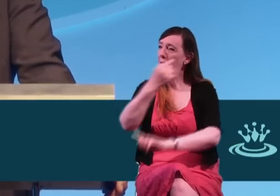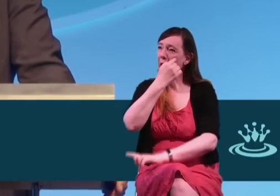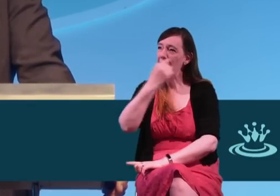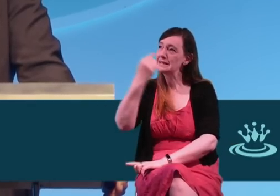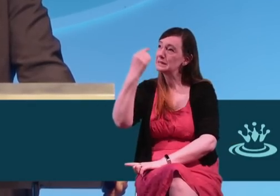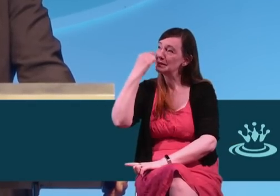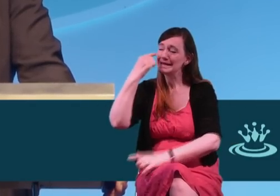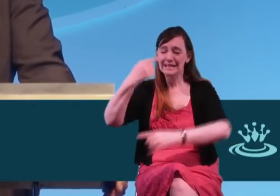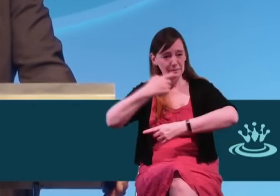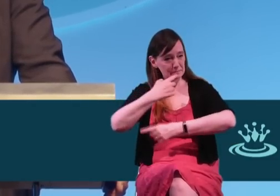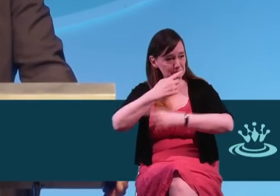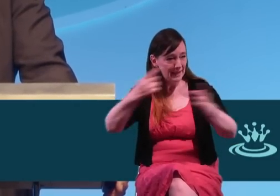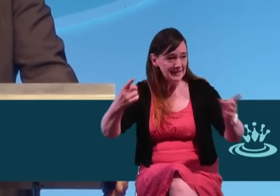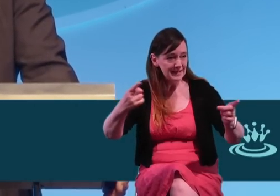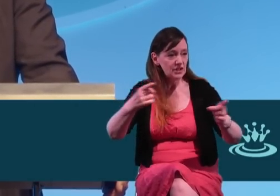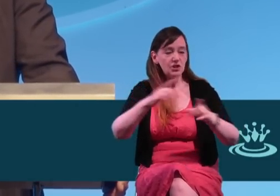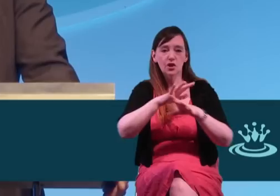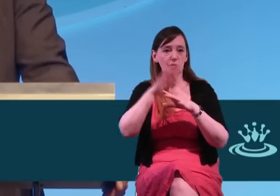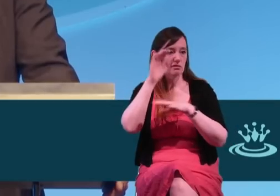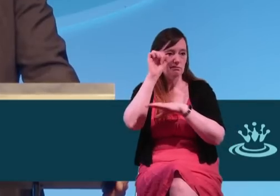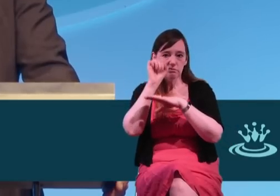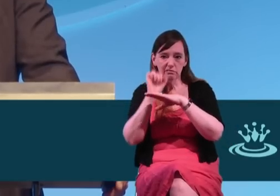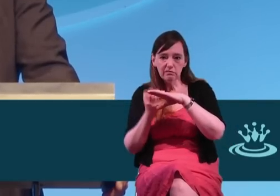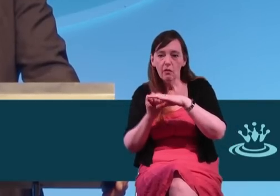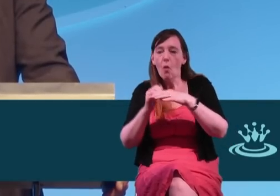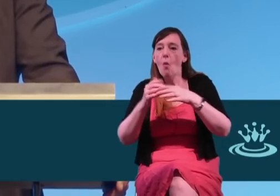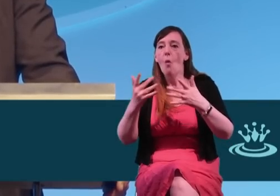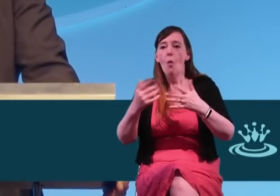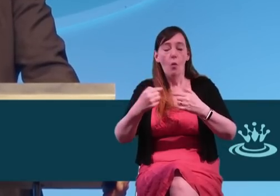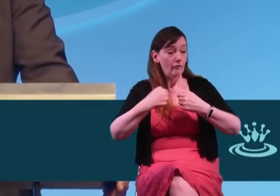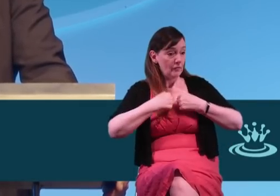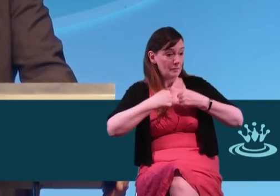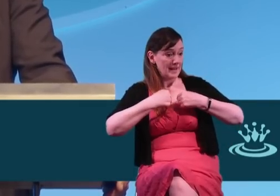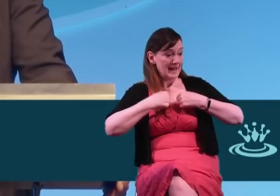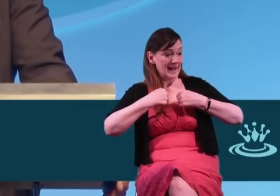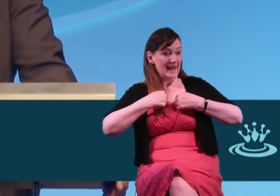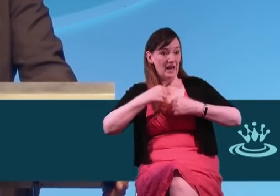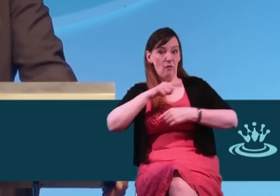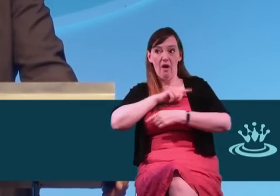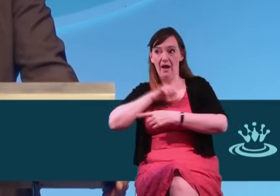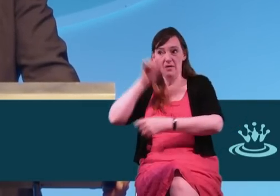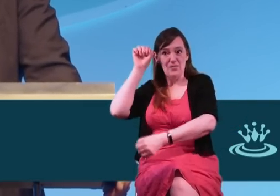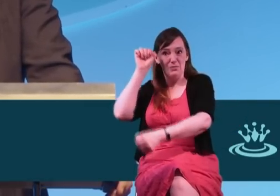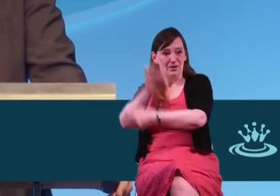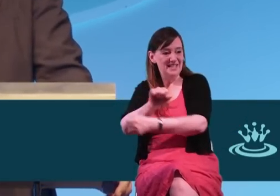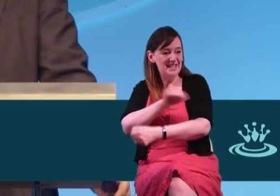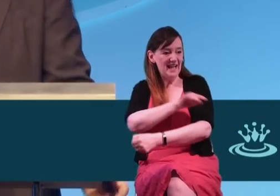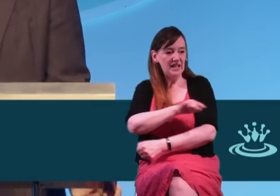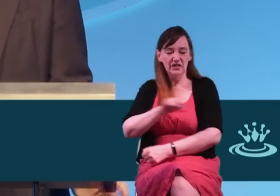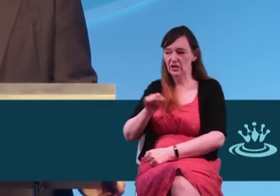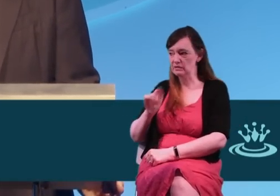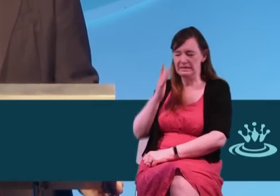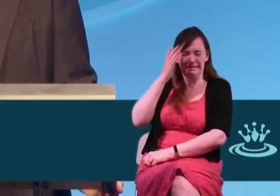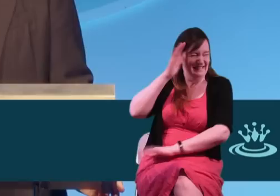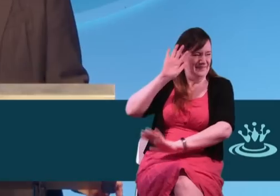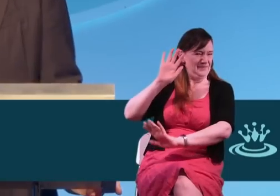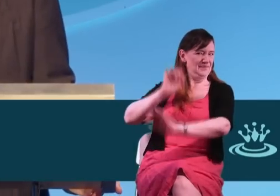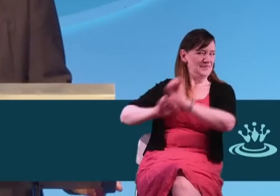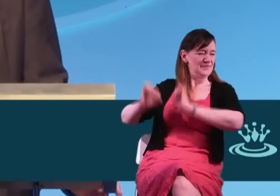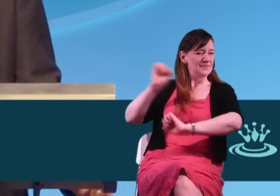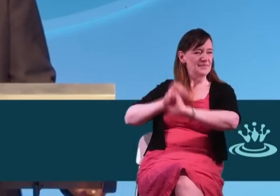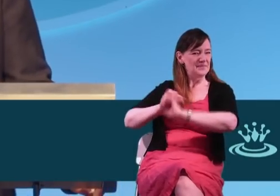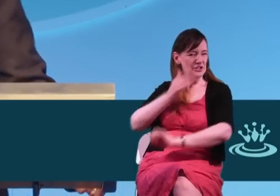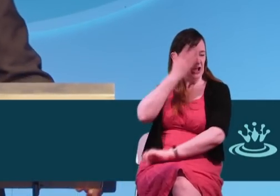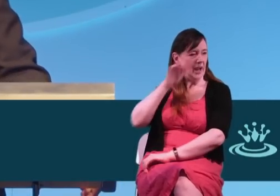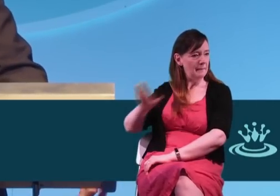the message, nor ashamed of me, his prisoner. Philip Jensen